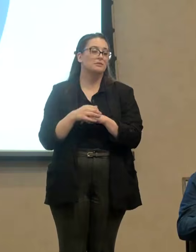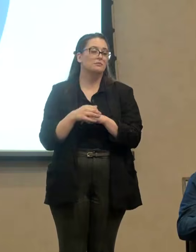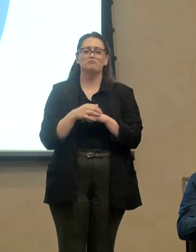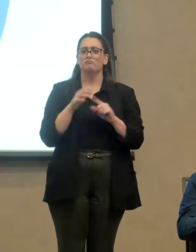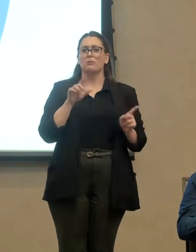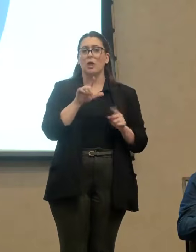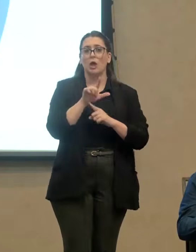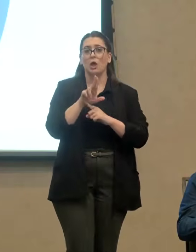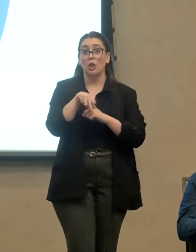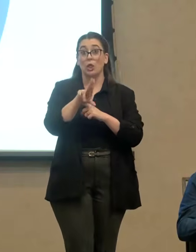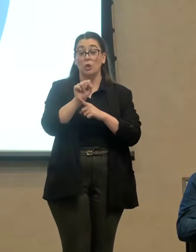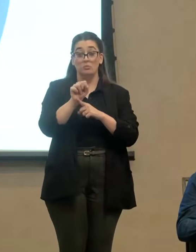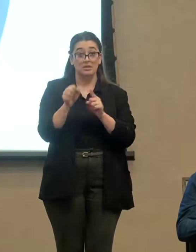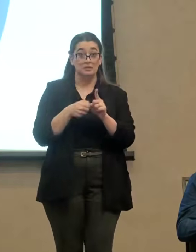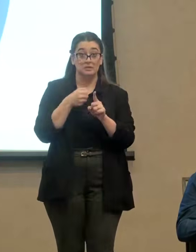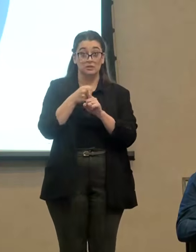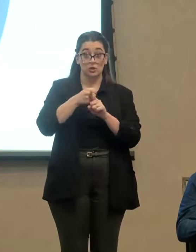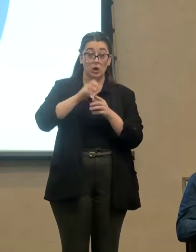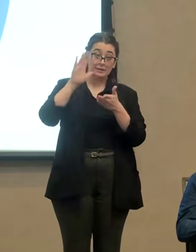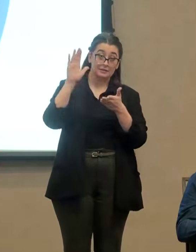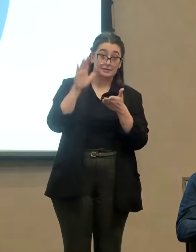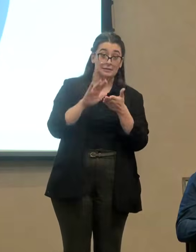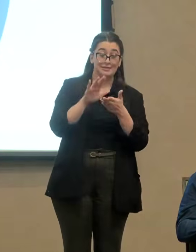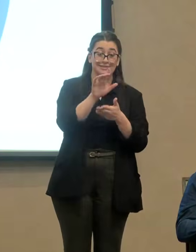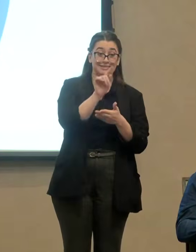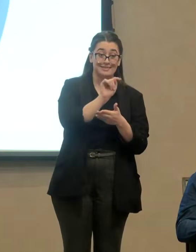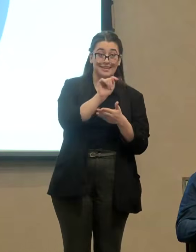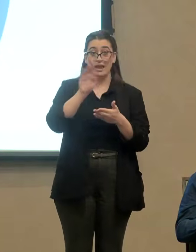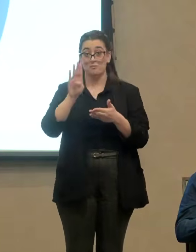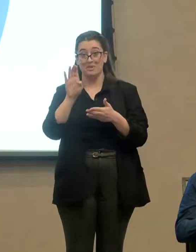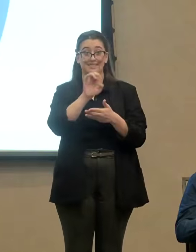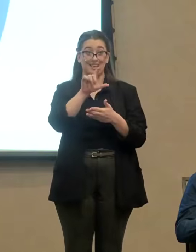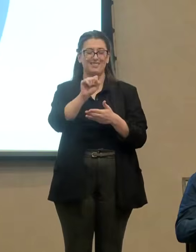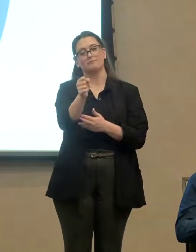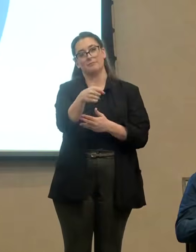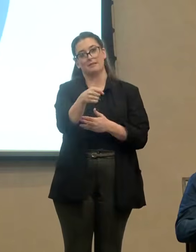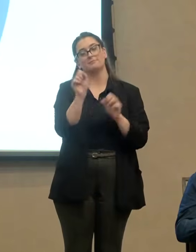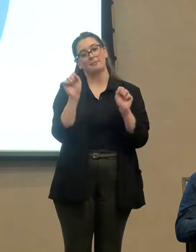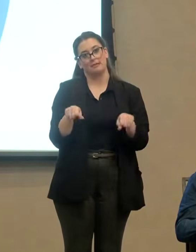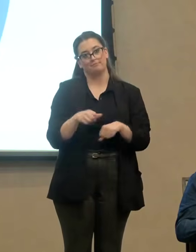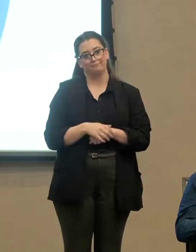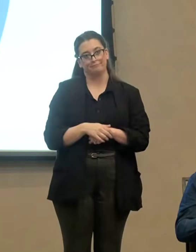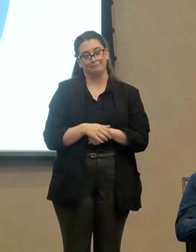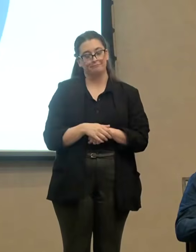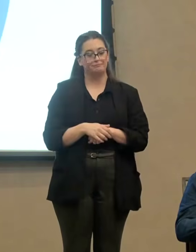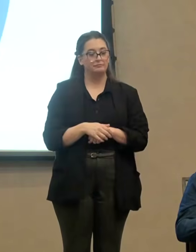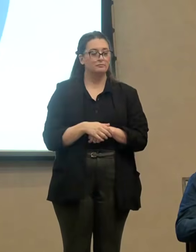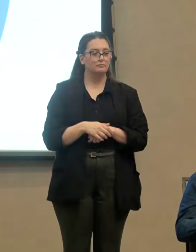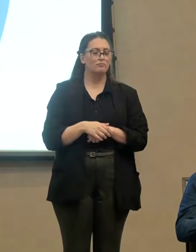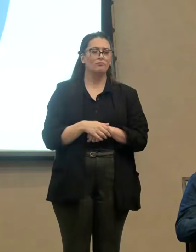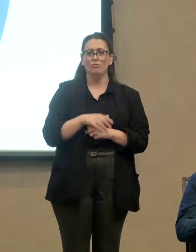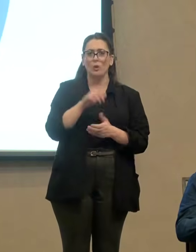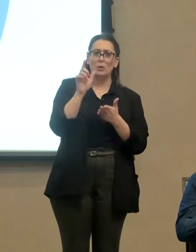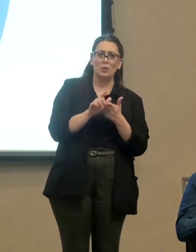cause a decrease in T and B cells? Yes, it can. It's very nonspecific, but it can. Is low